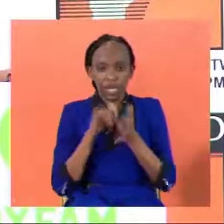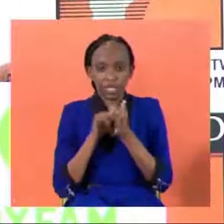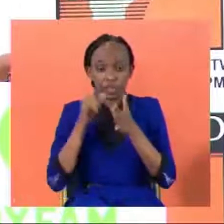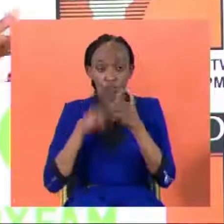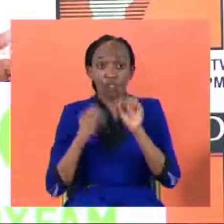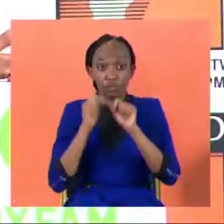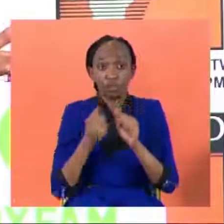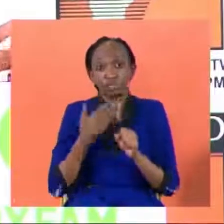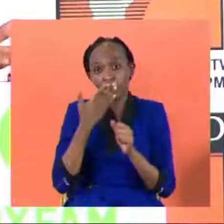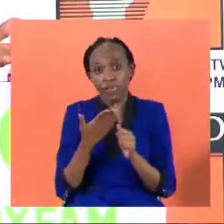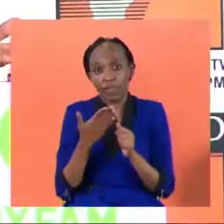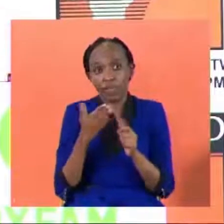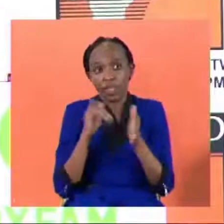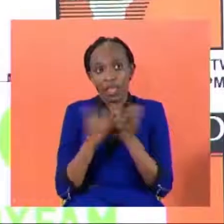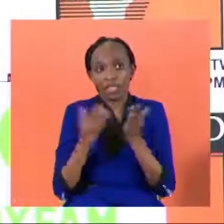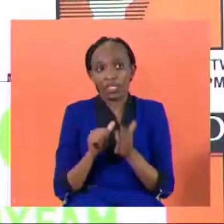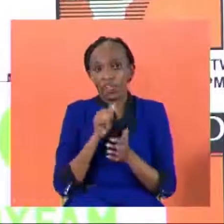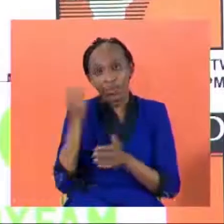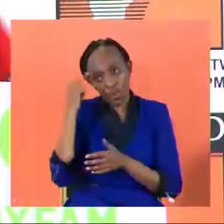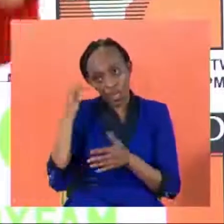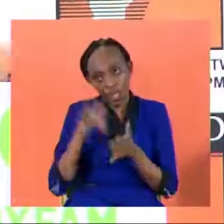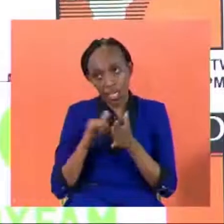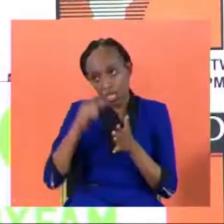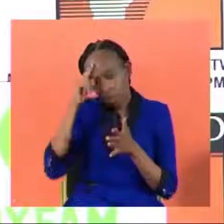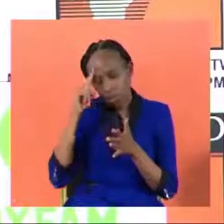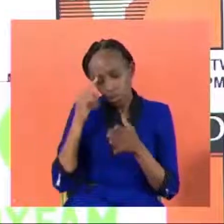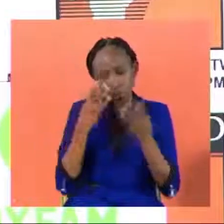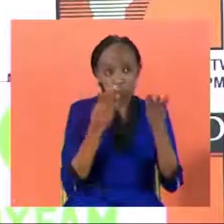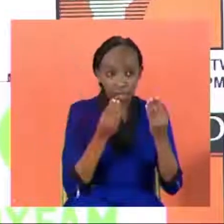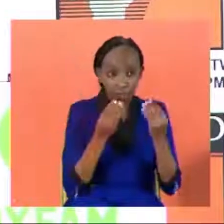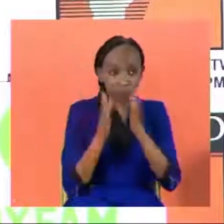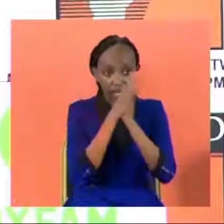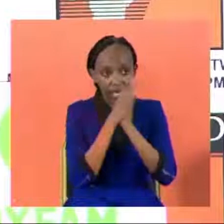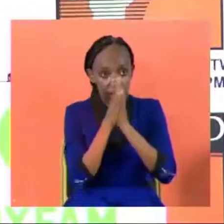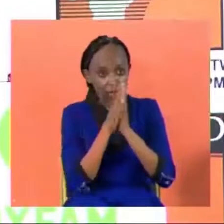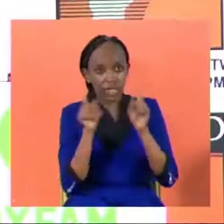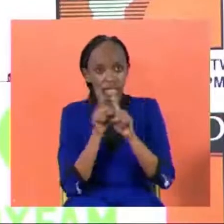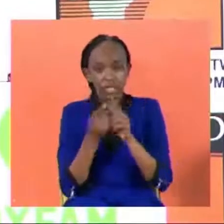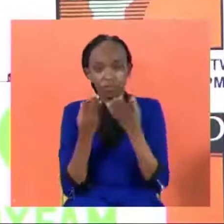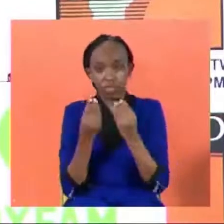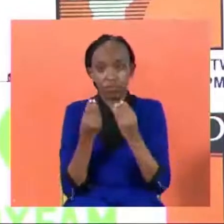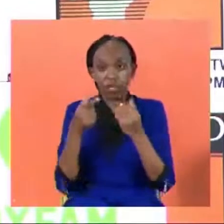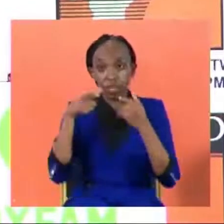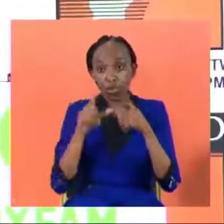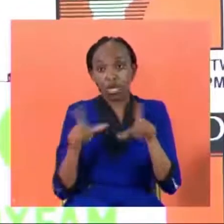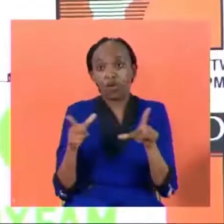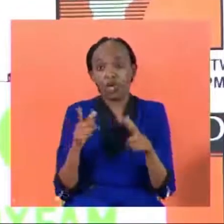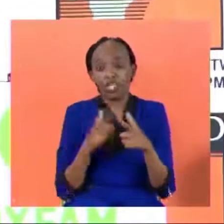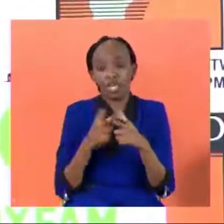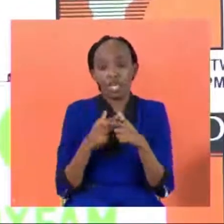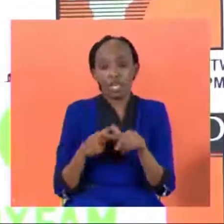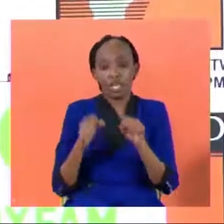I would say, is that don't think that just because you're simplifying a story and you're simplifying your language, that you